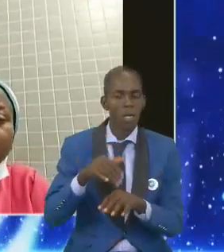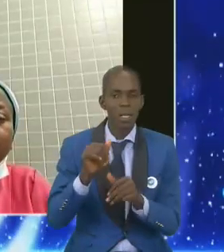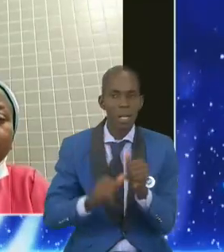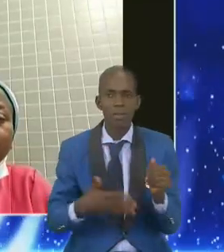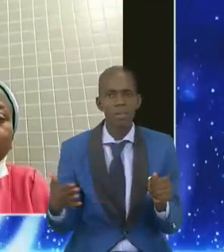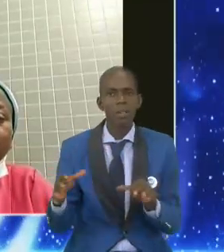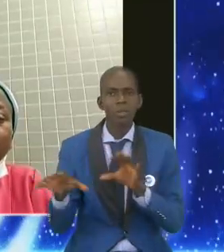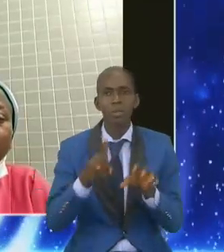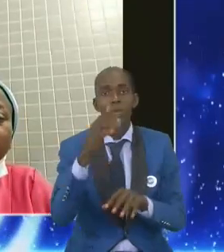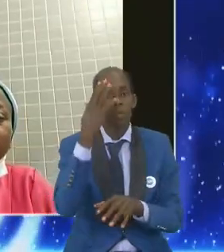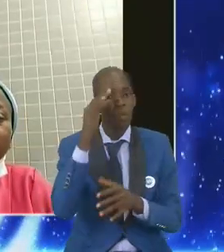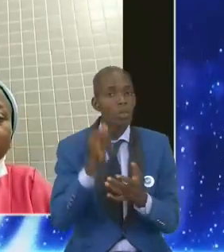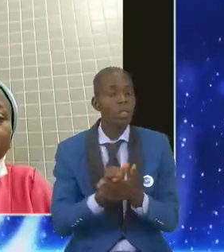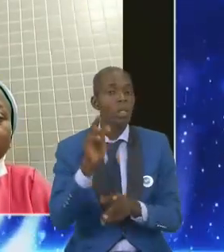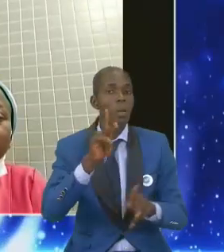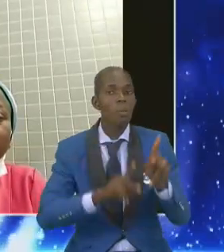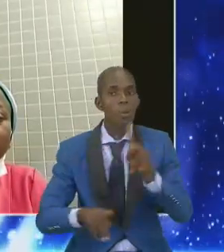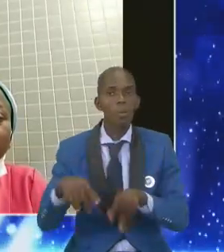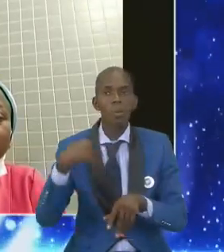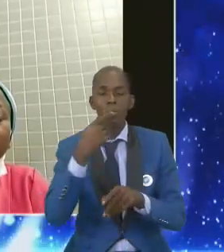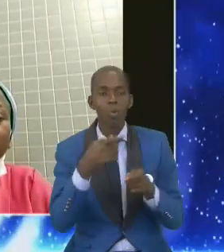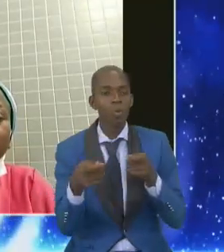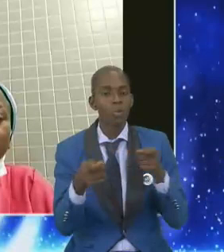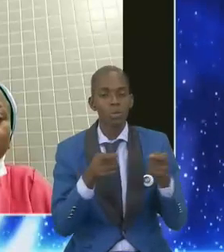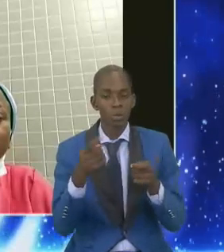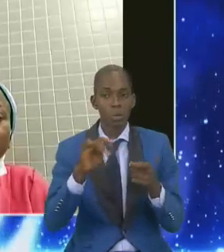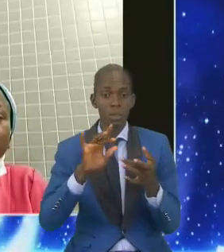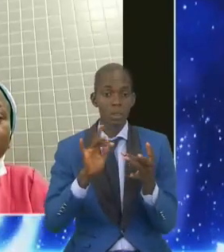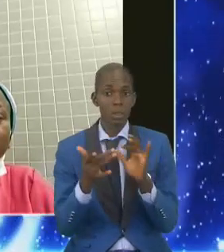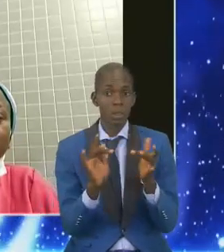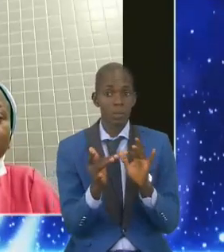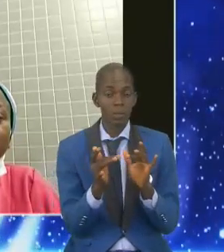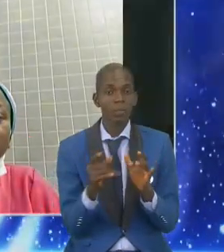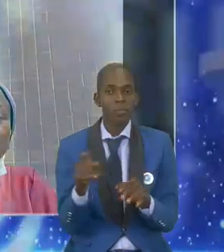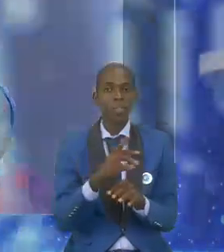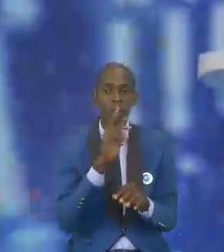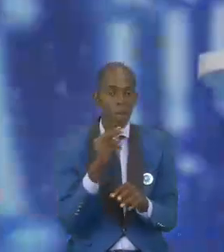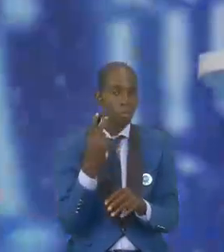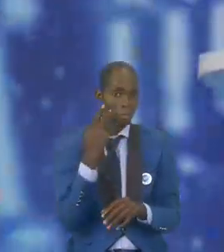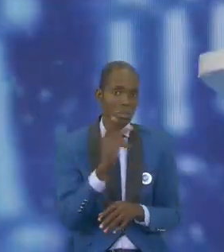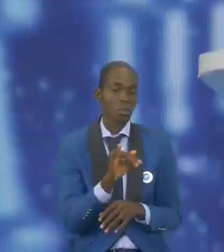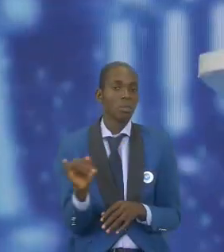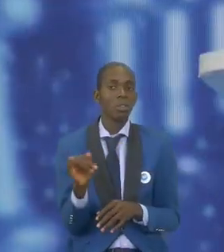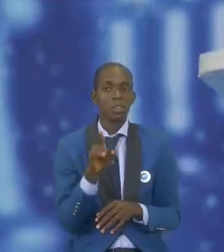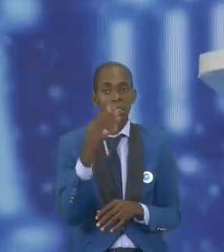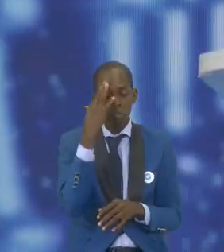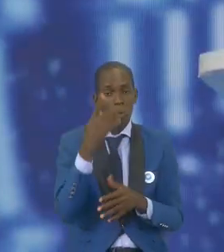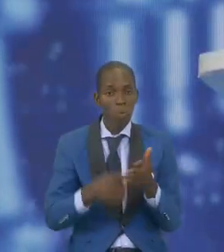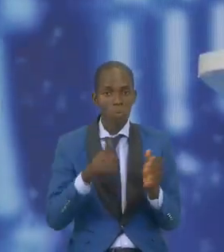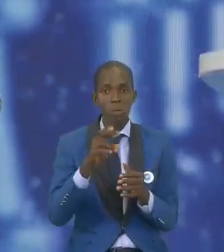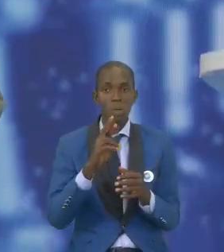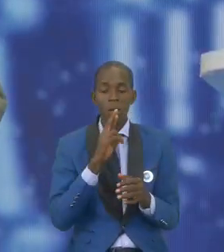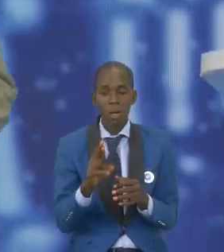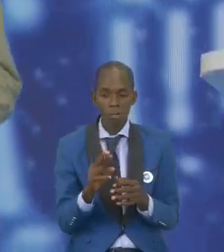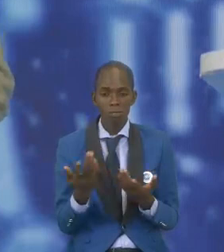the people who control the social media? They're watching. They know what you browse. They know what you are